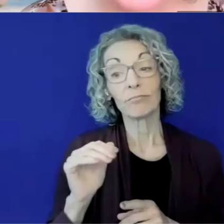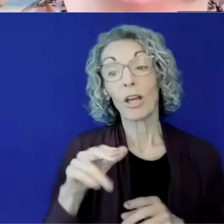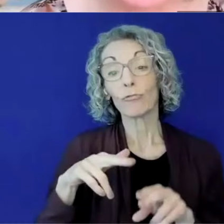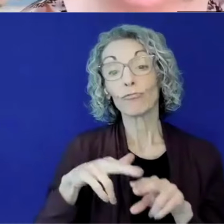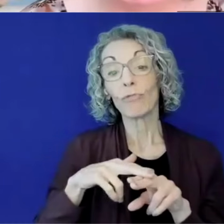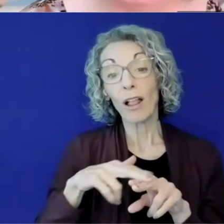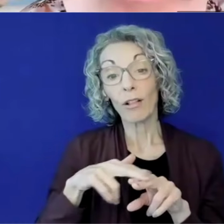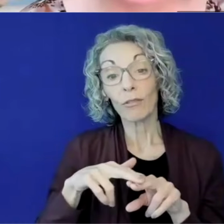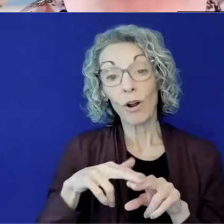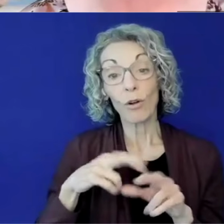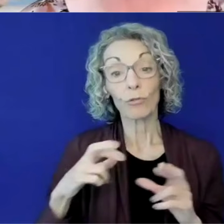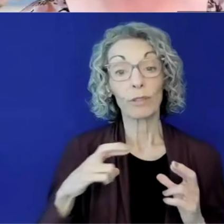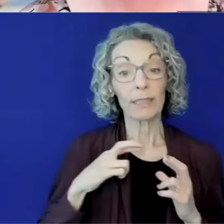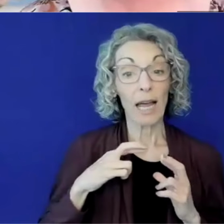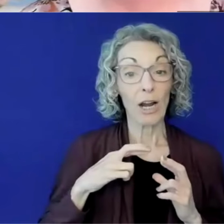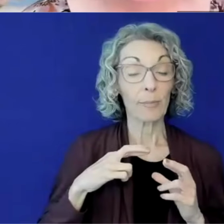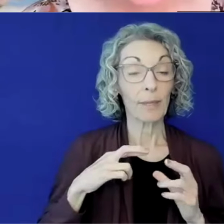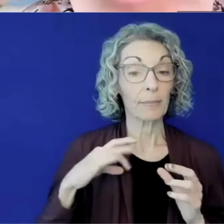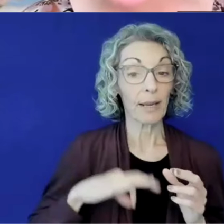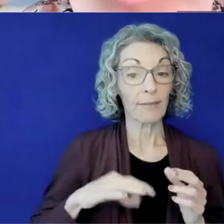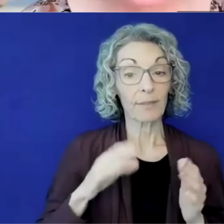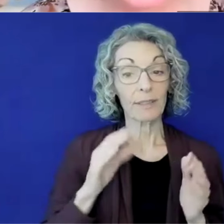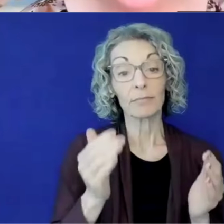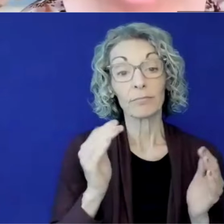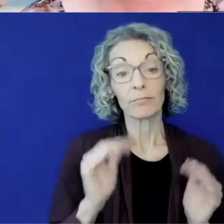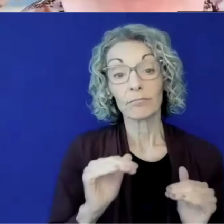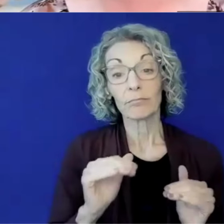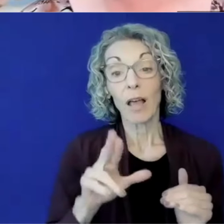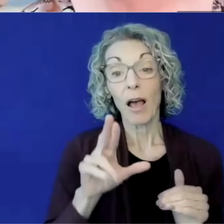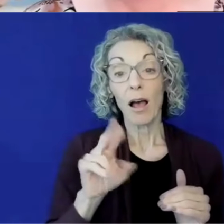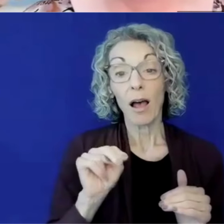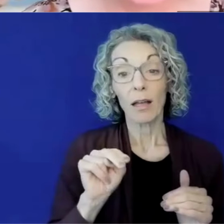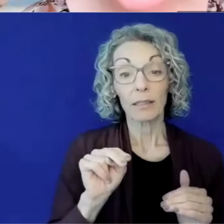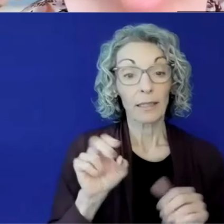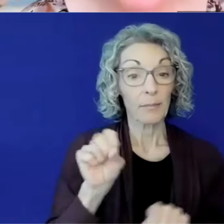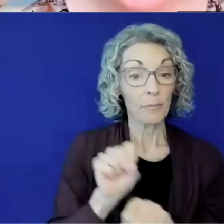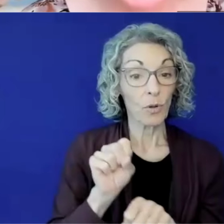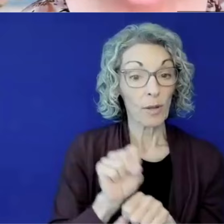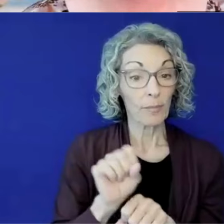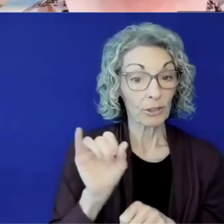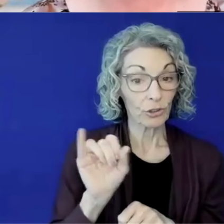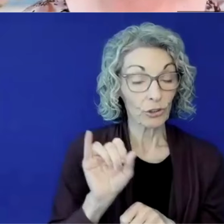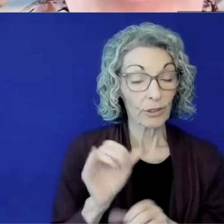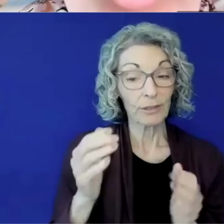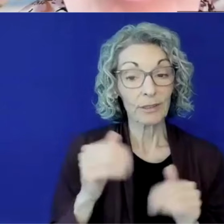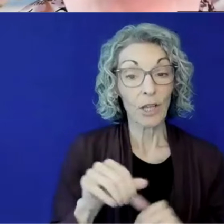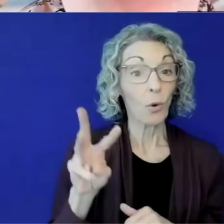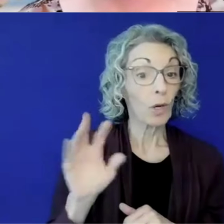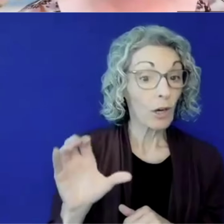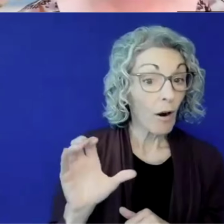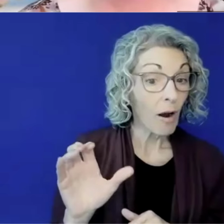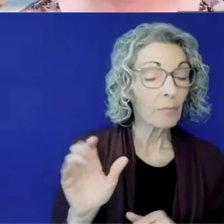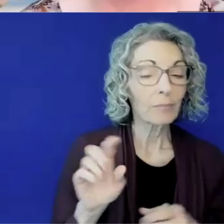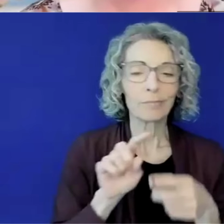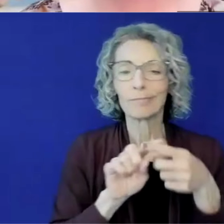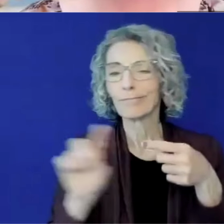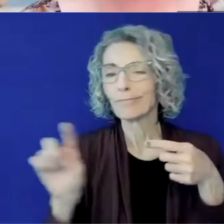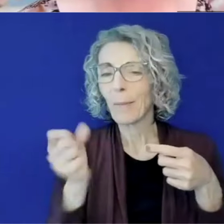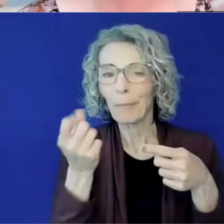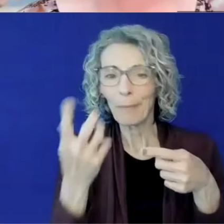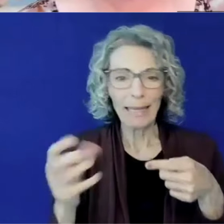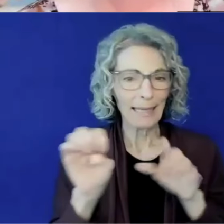railroad retirement benefits, unemployment insurance, workers' compensation. There's lots of